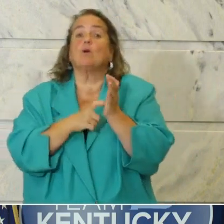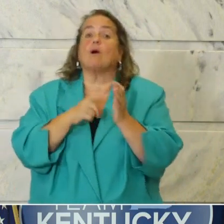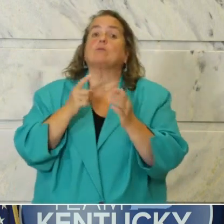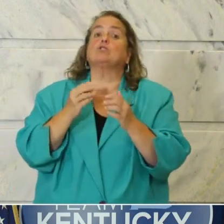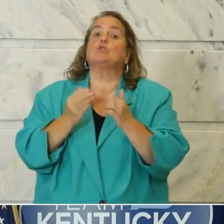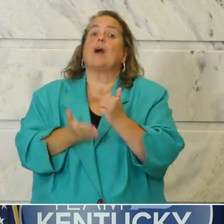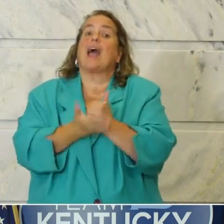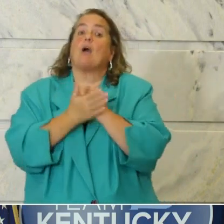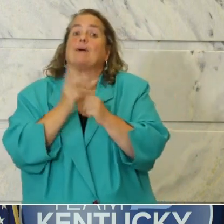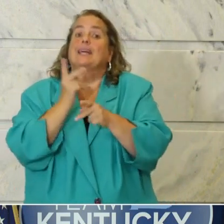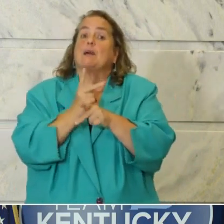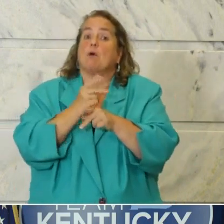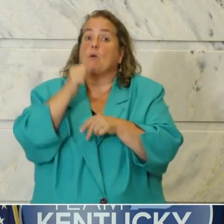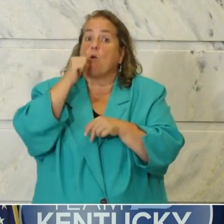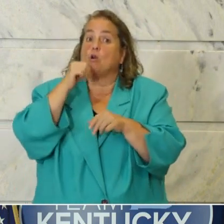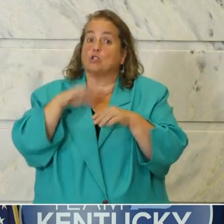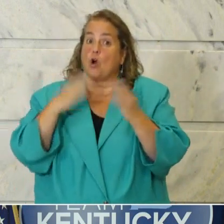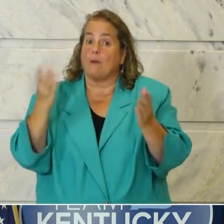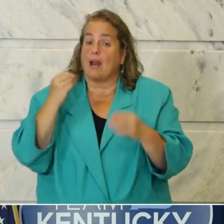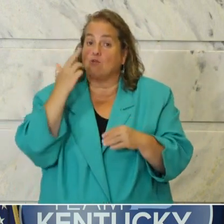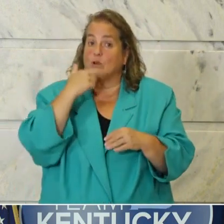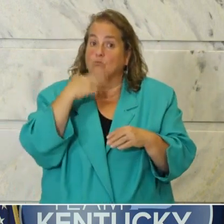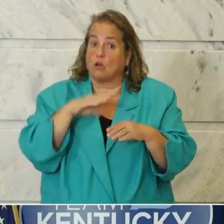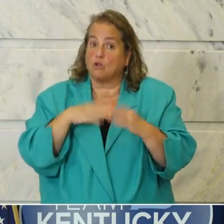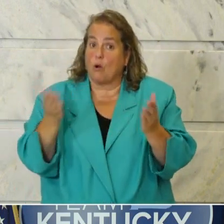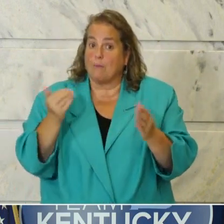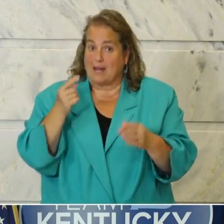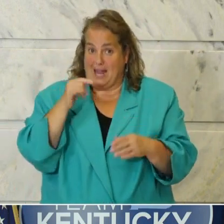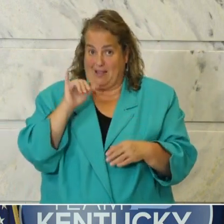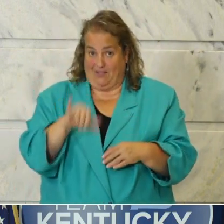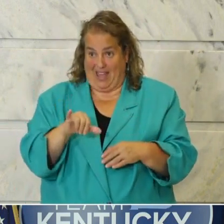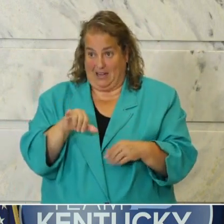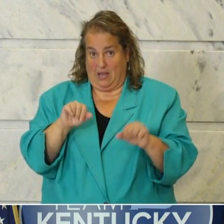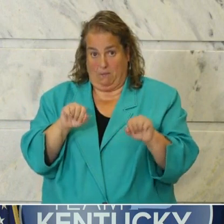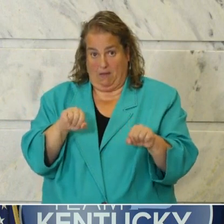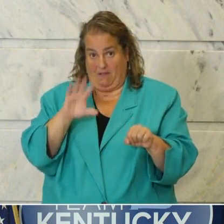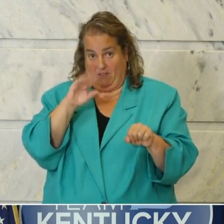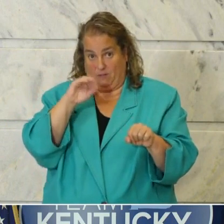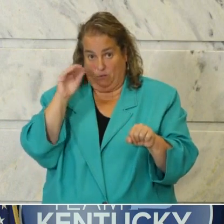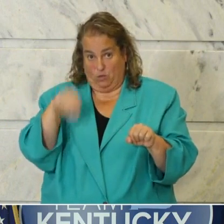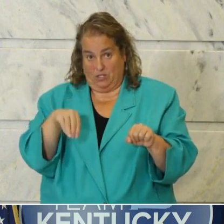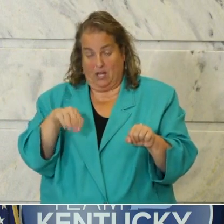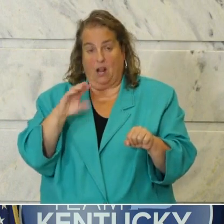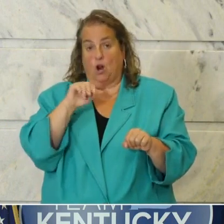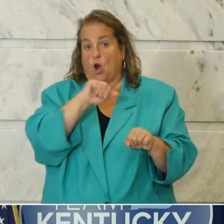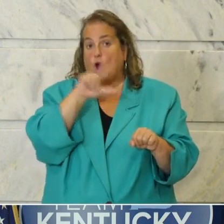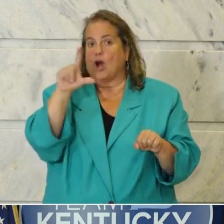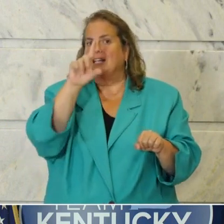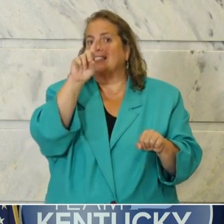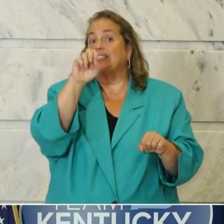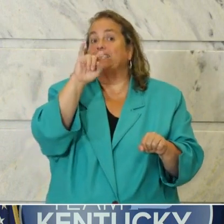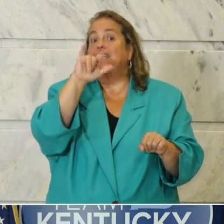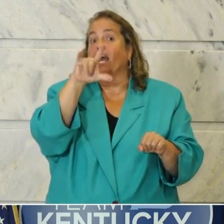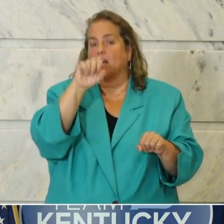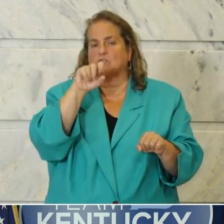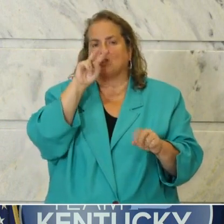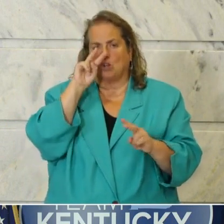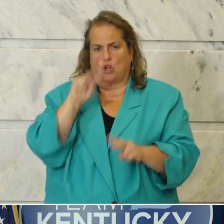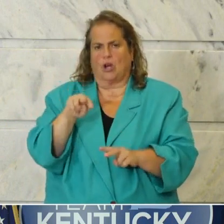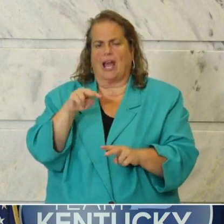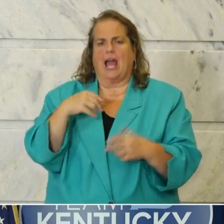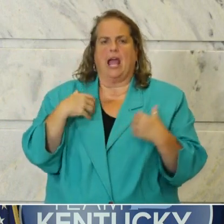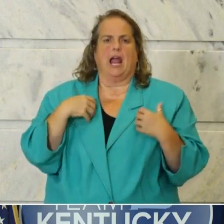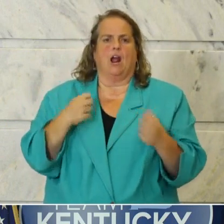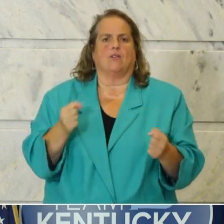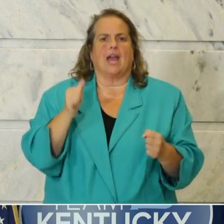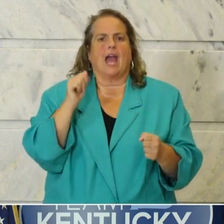help keep bars open and restaurants open at this capacity, and all of these details can be found at our Healthy at Work,